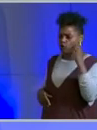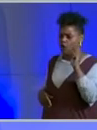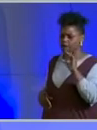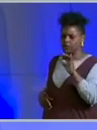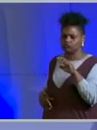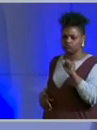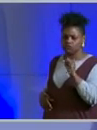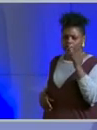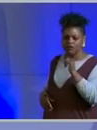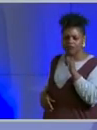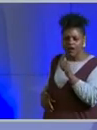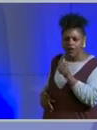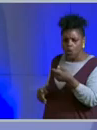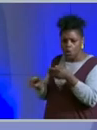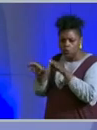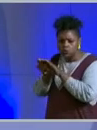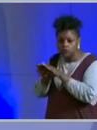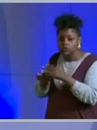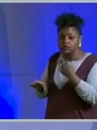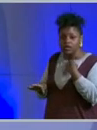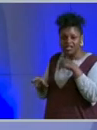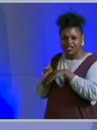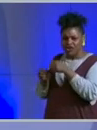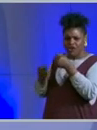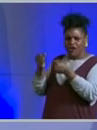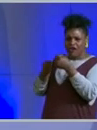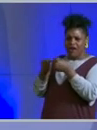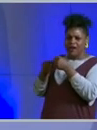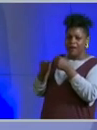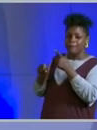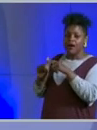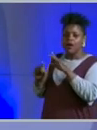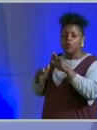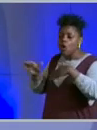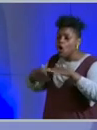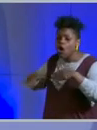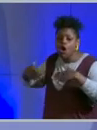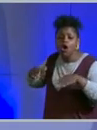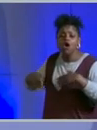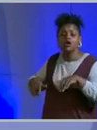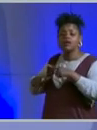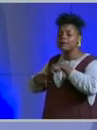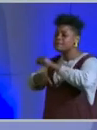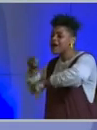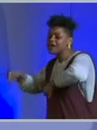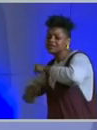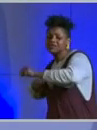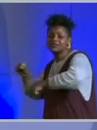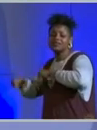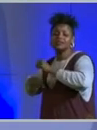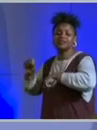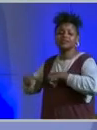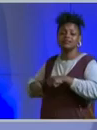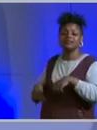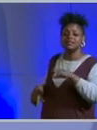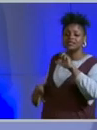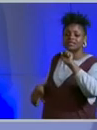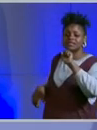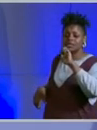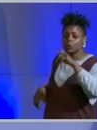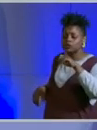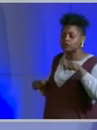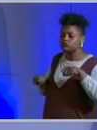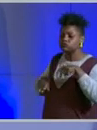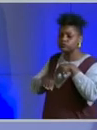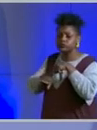in their cars, but on foot, on bike, on segways, all across the District of